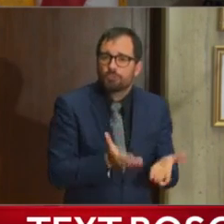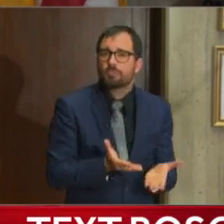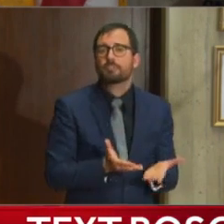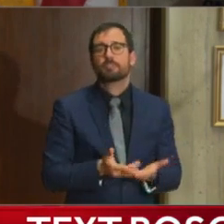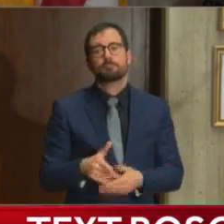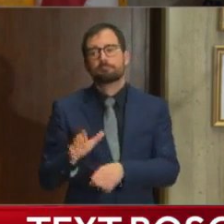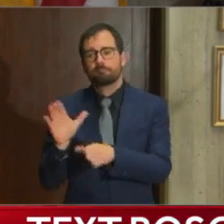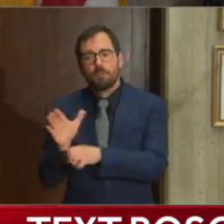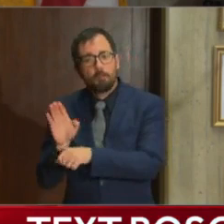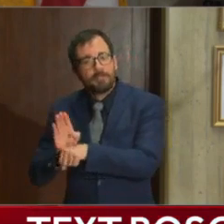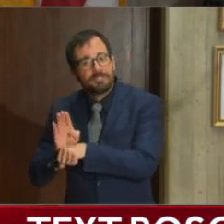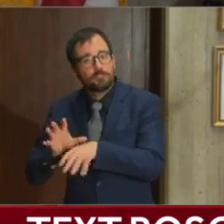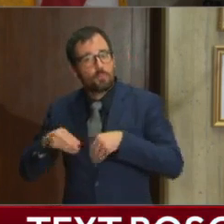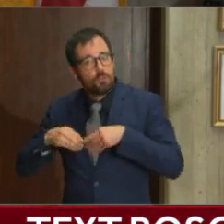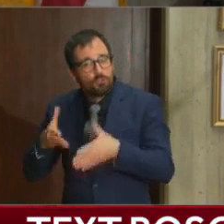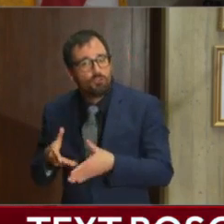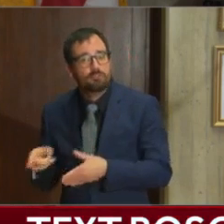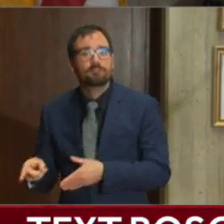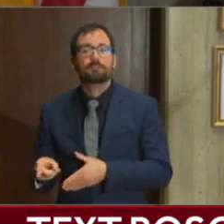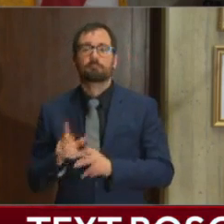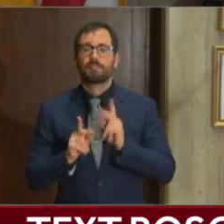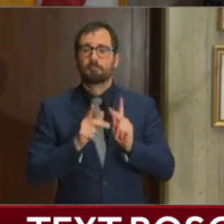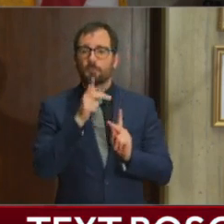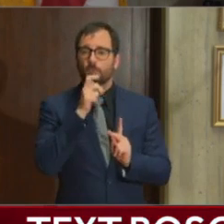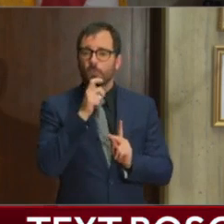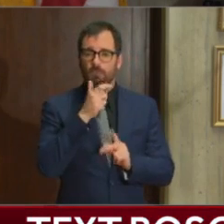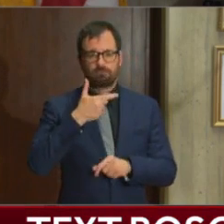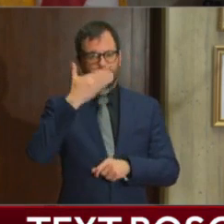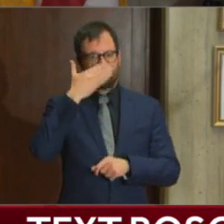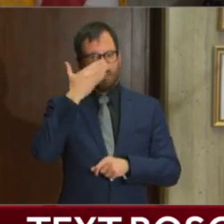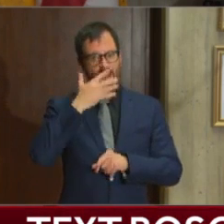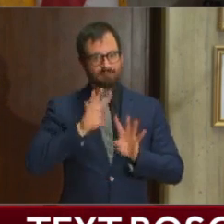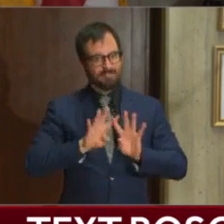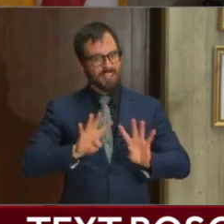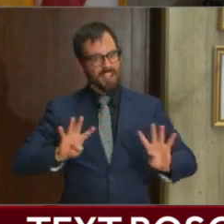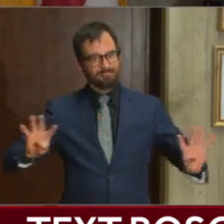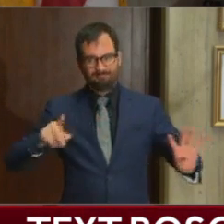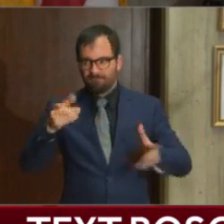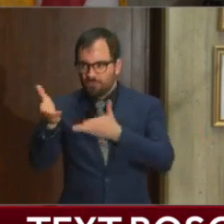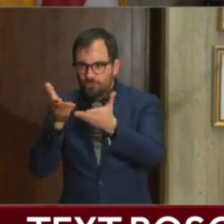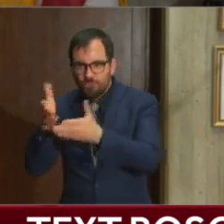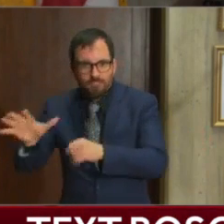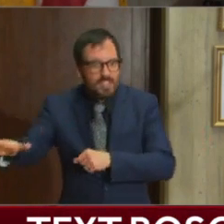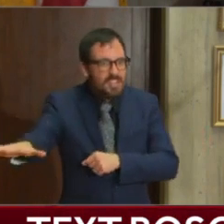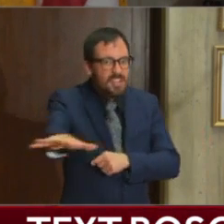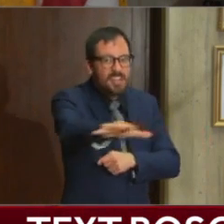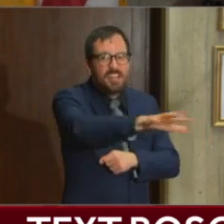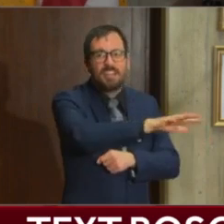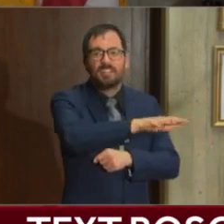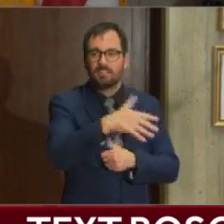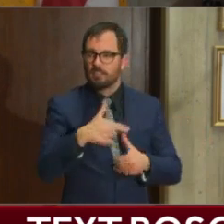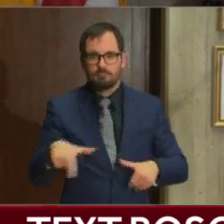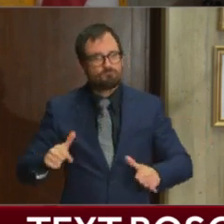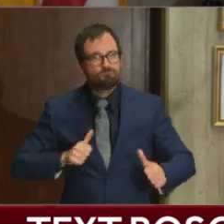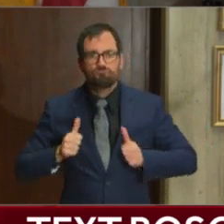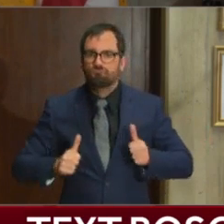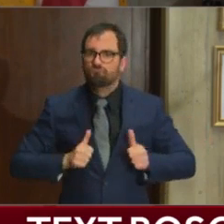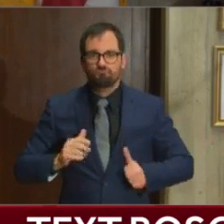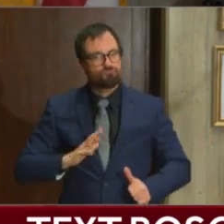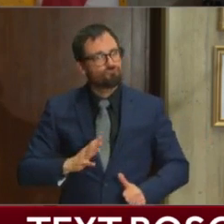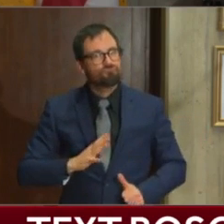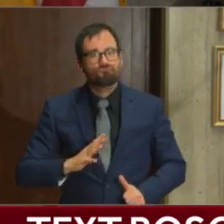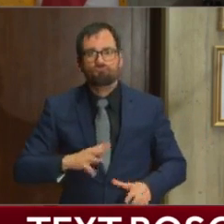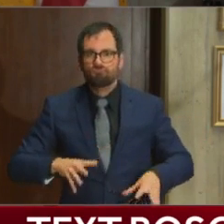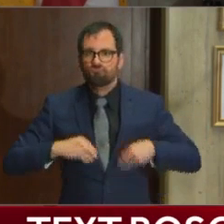stepping forward without reservation to help. We are immigrants who survive long, difficult journeys. We are an LGBT